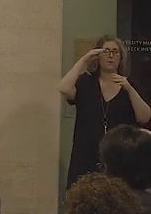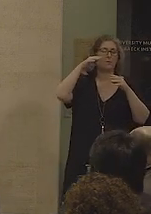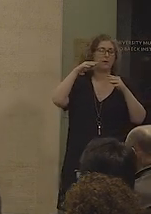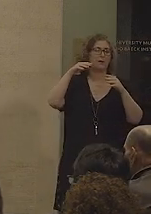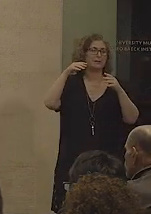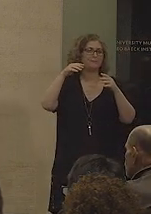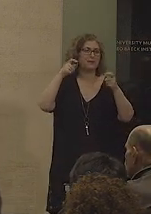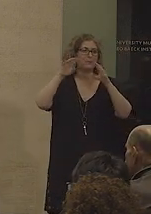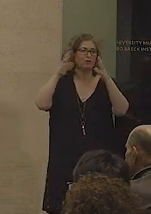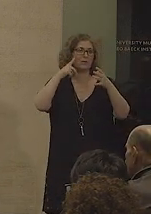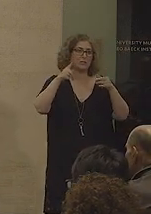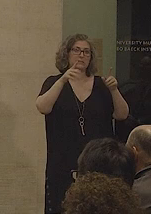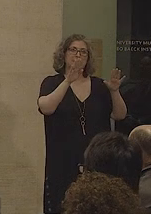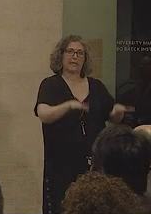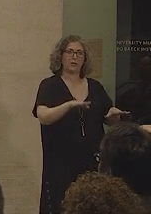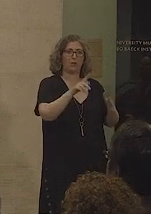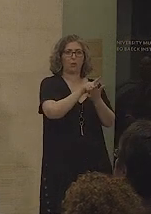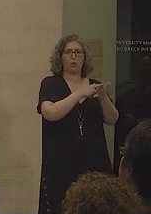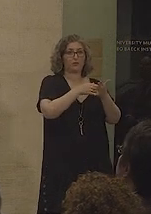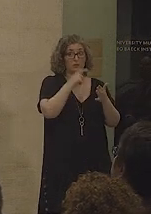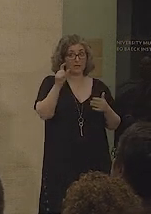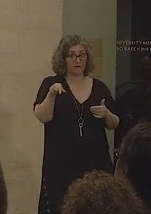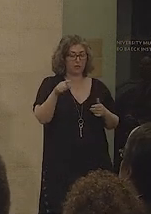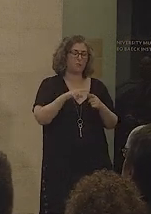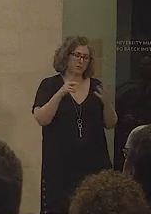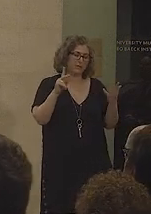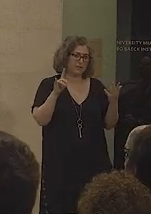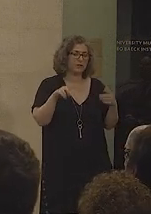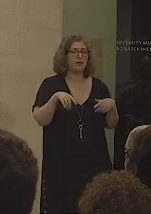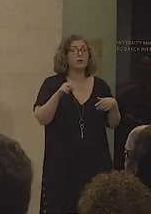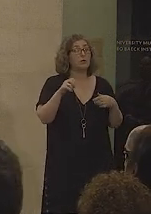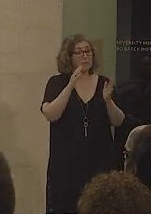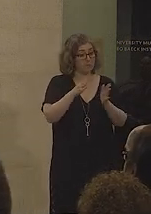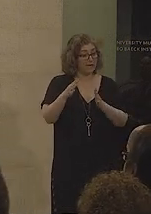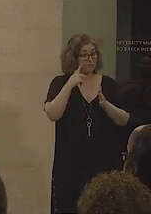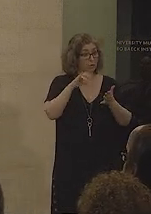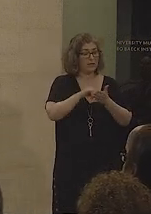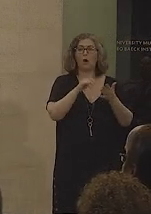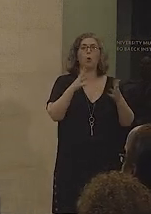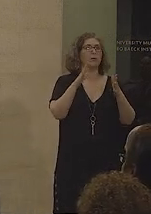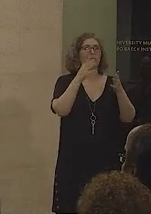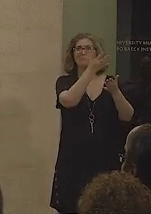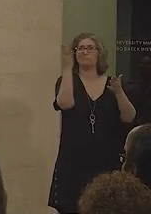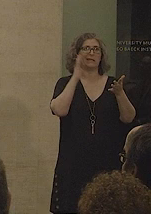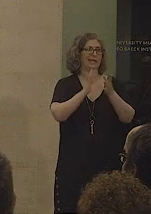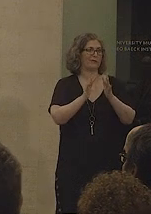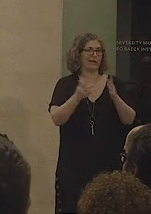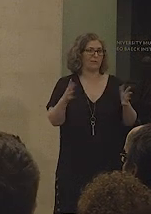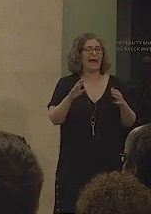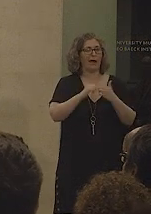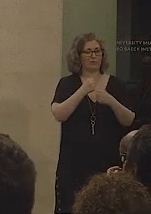settle. The reality is those plans and prints for doing that are on the internet now.